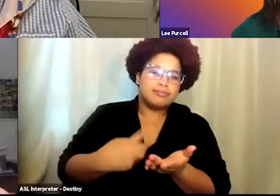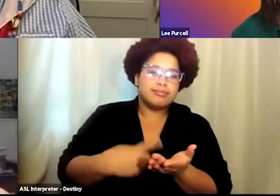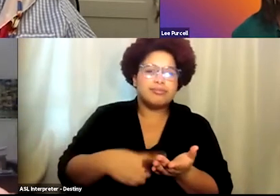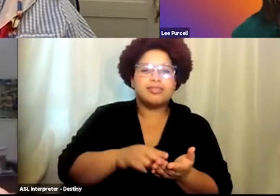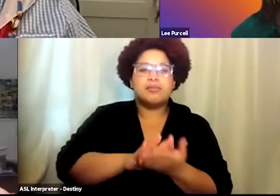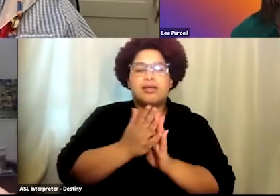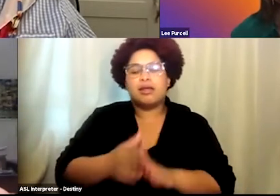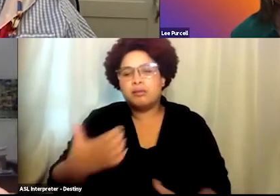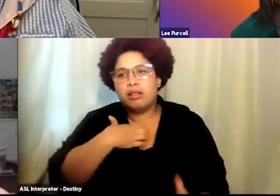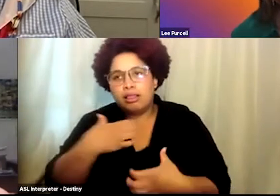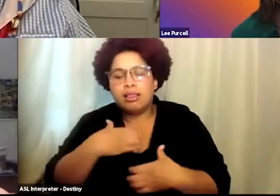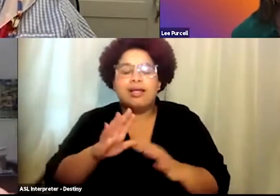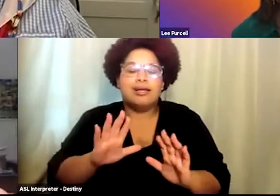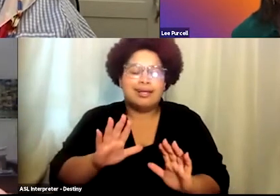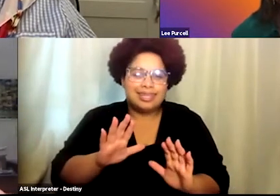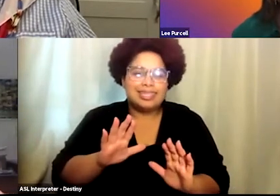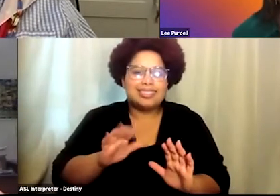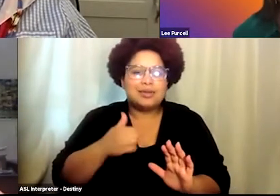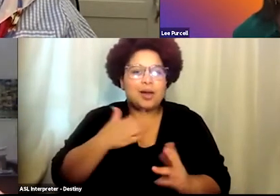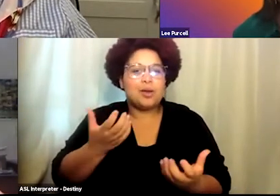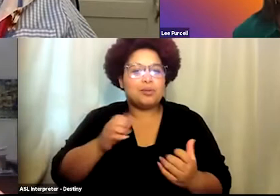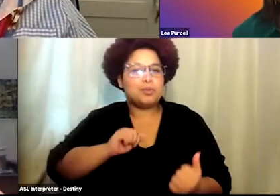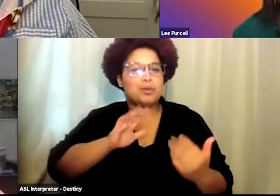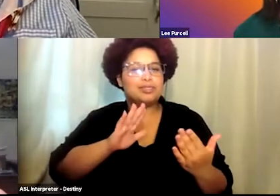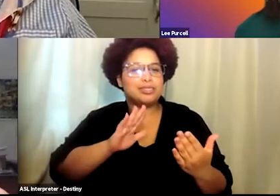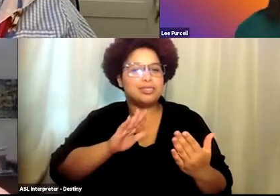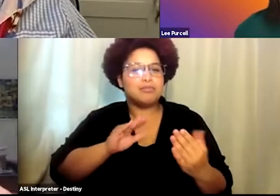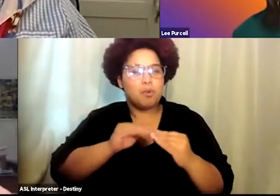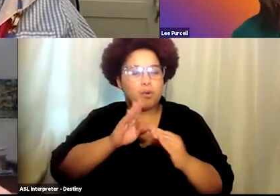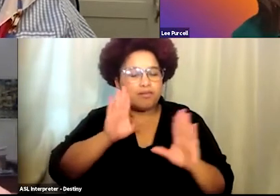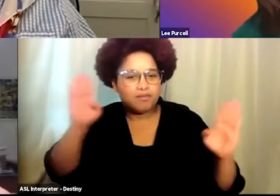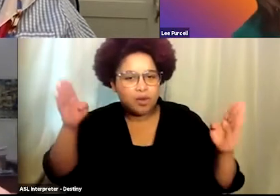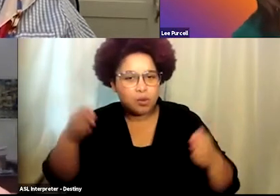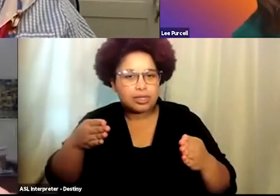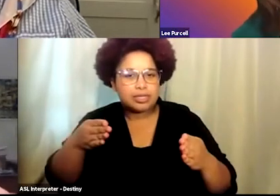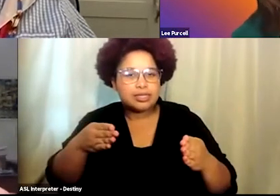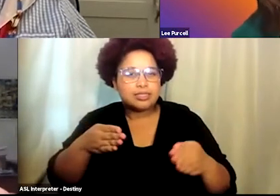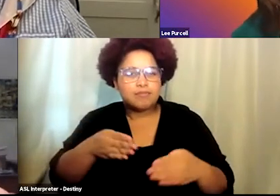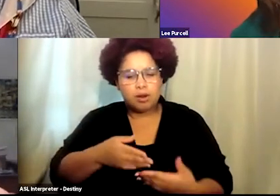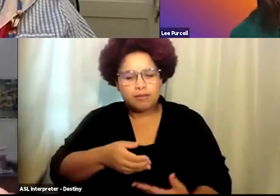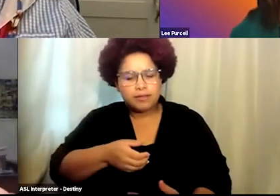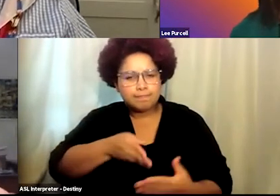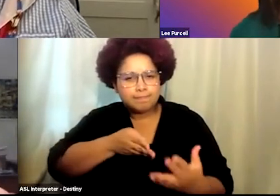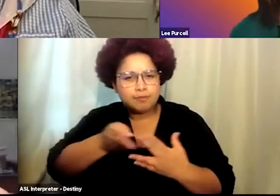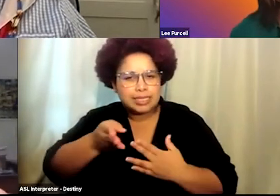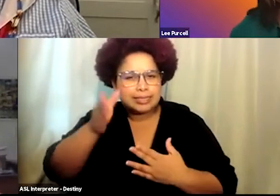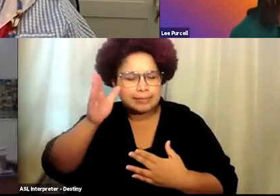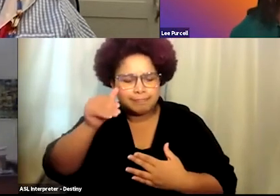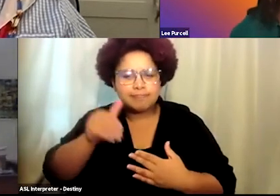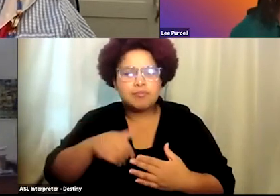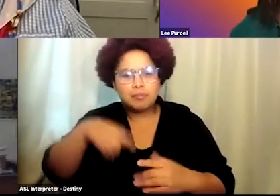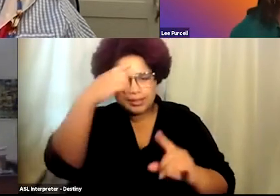just complaint sessions. So I want to approach this with a focus on resiliency, opportunities,